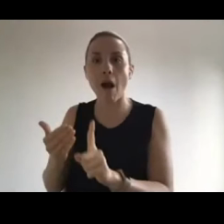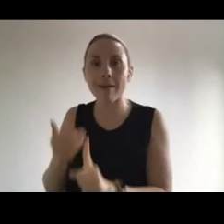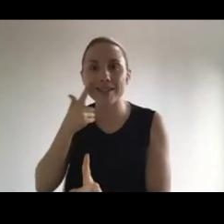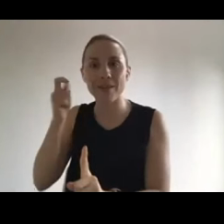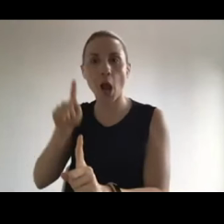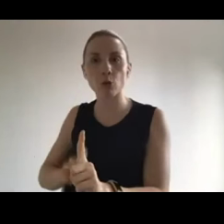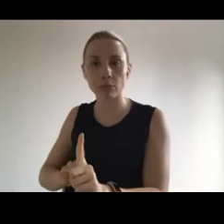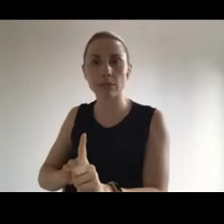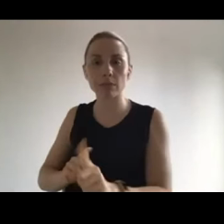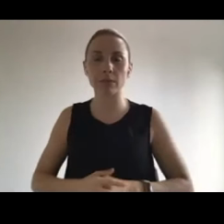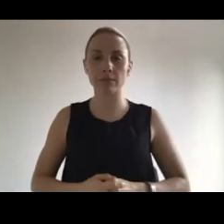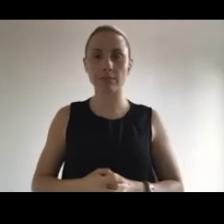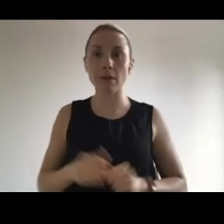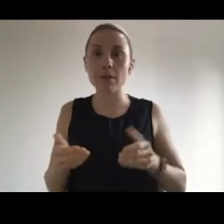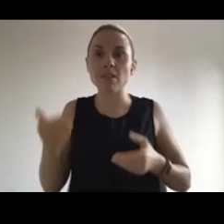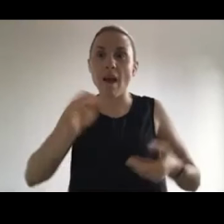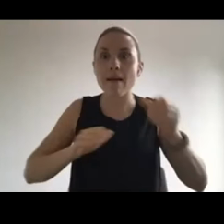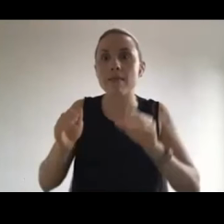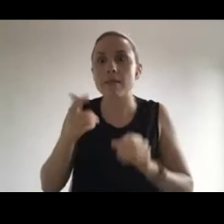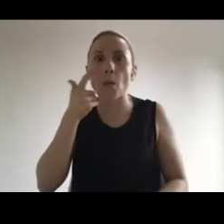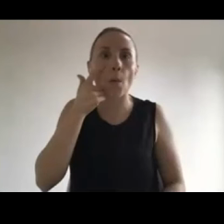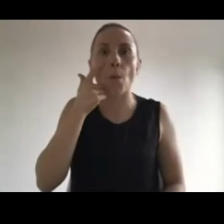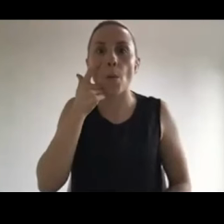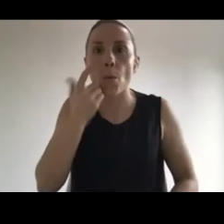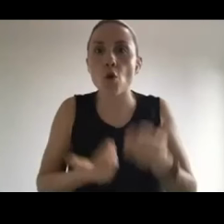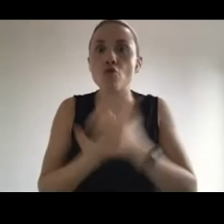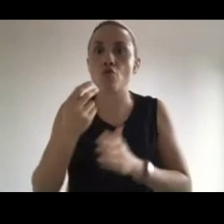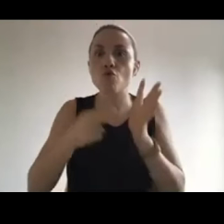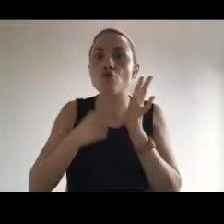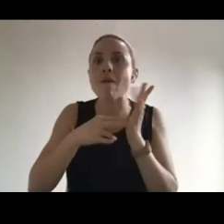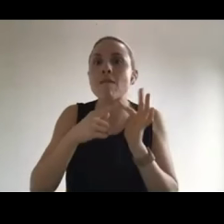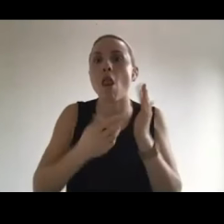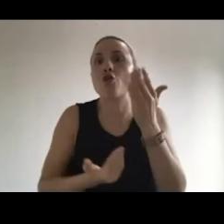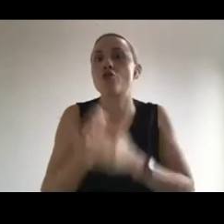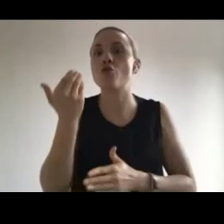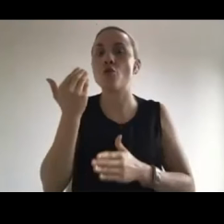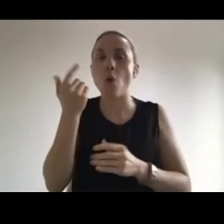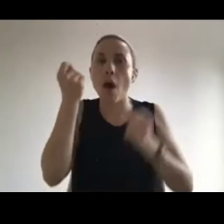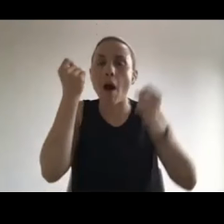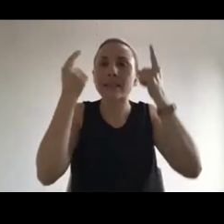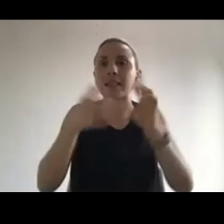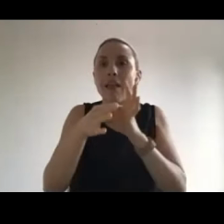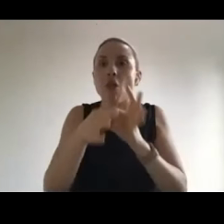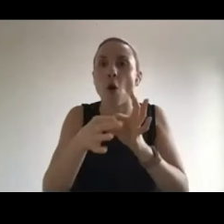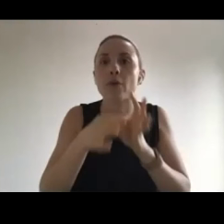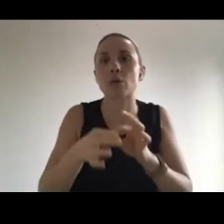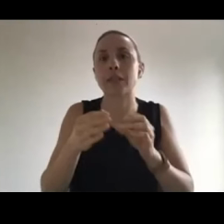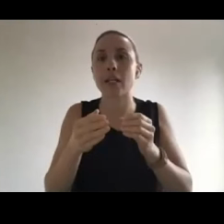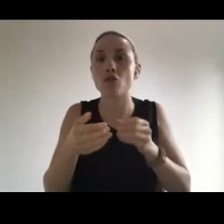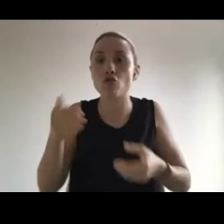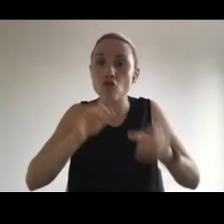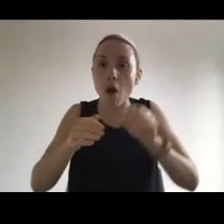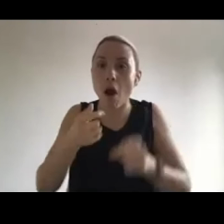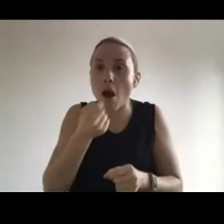scientists have been able to develop novel therapeutics, drugs, genes, and cell therapies to